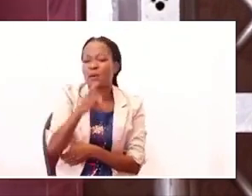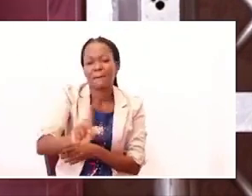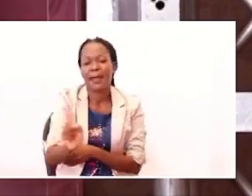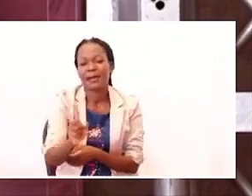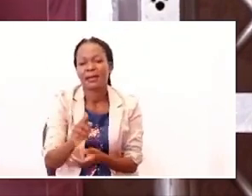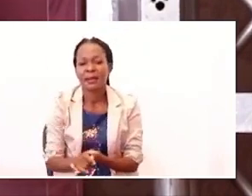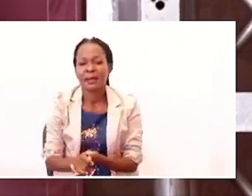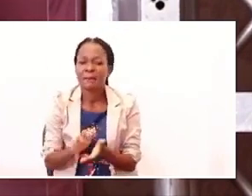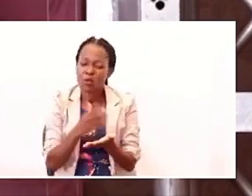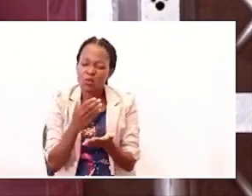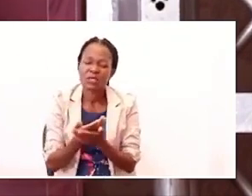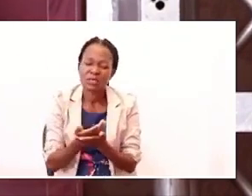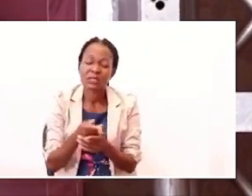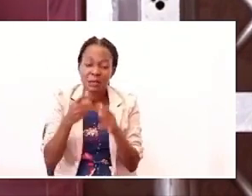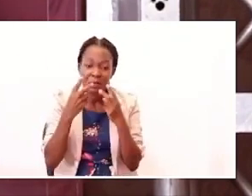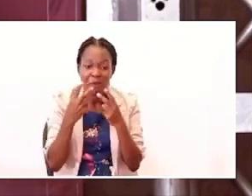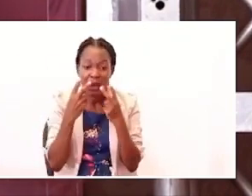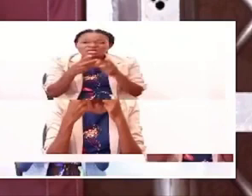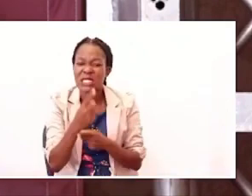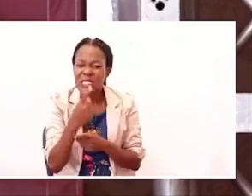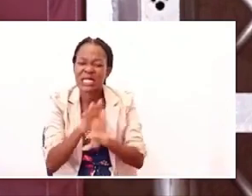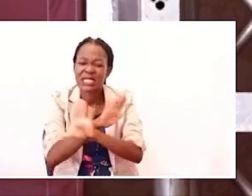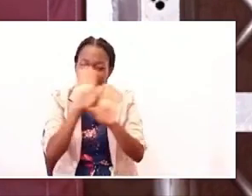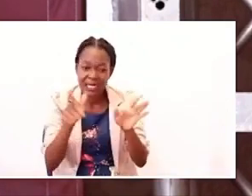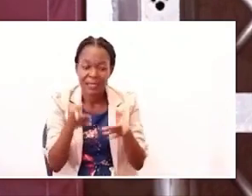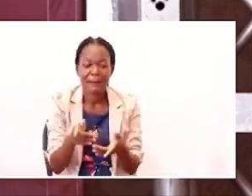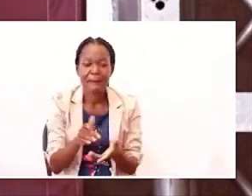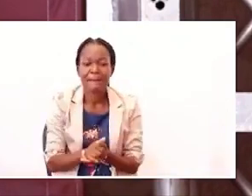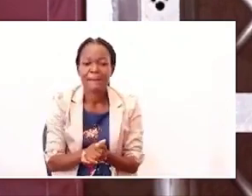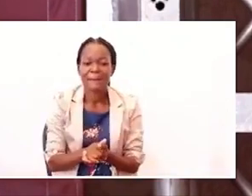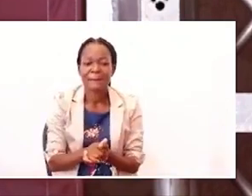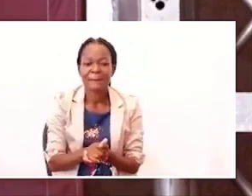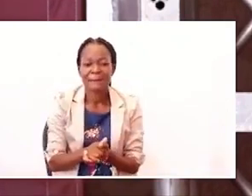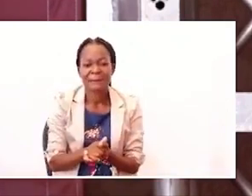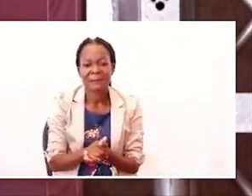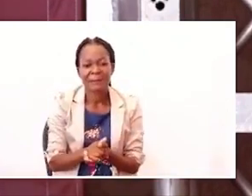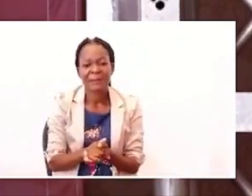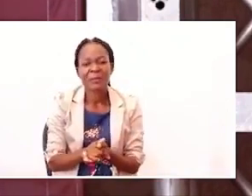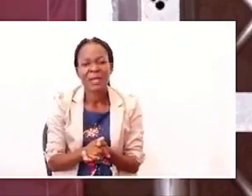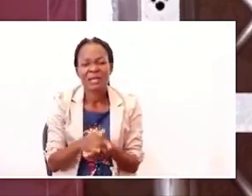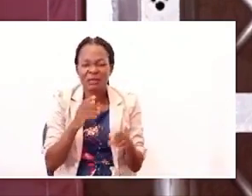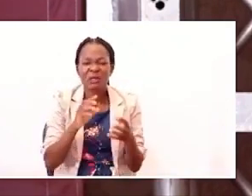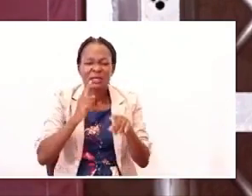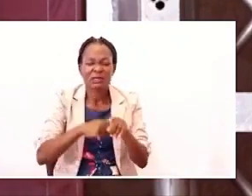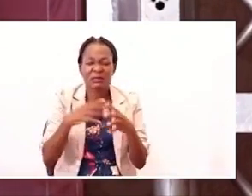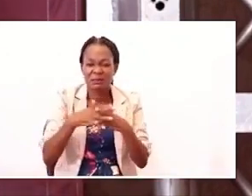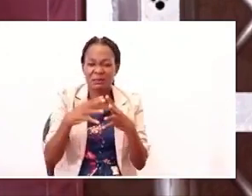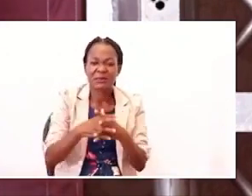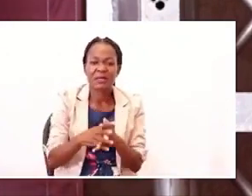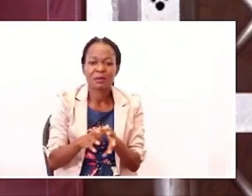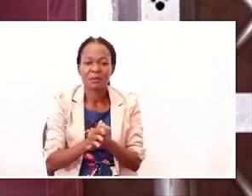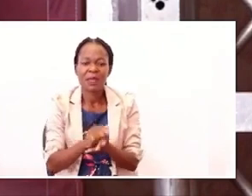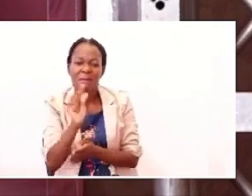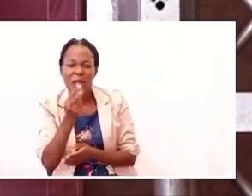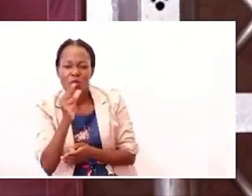It makes it very clear that in an ideal situation, macroeconomic